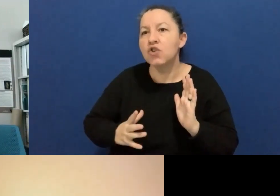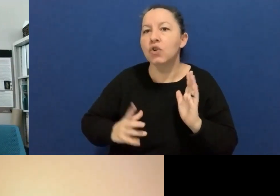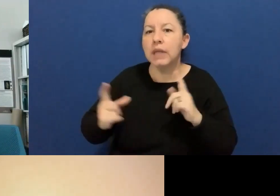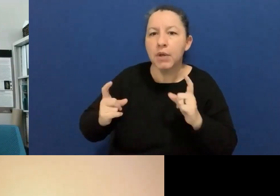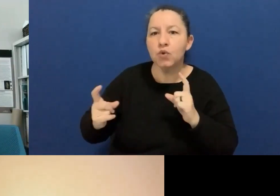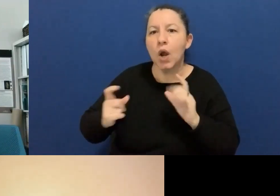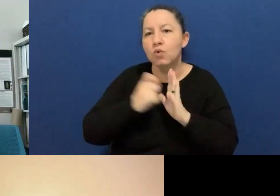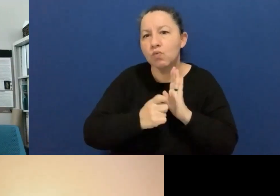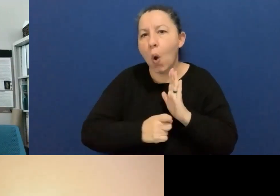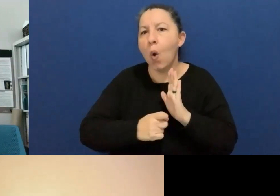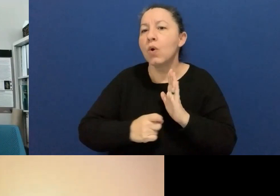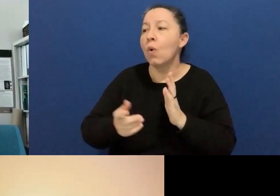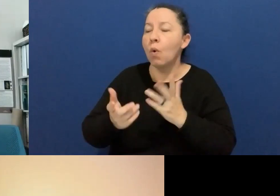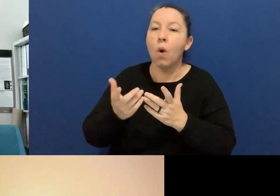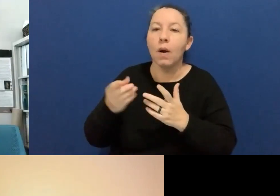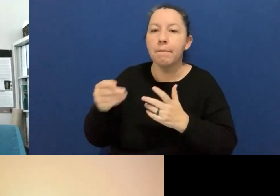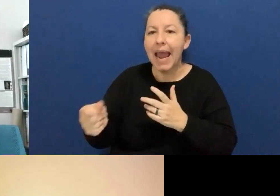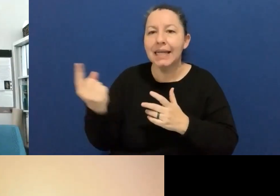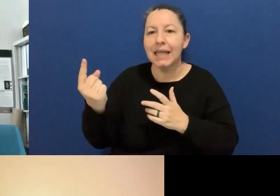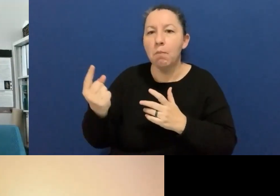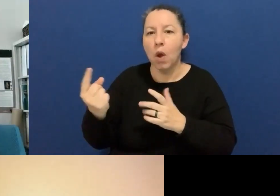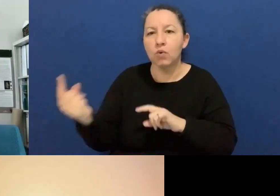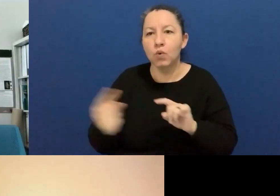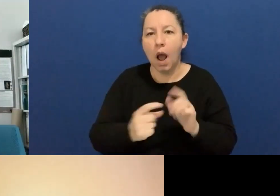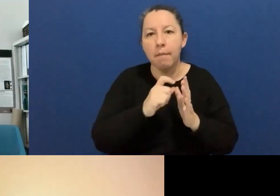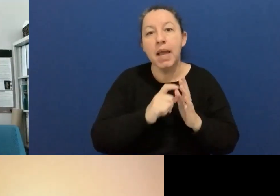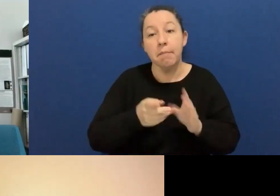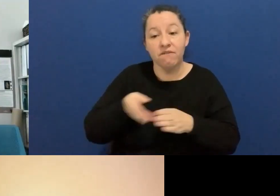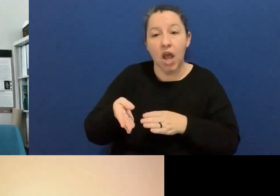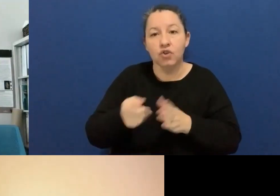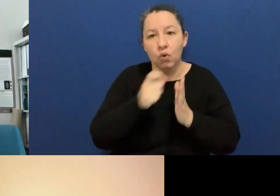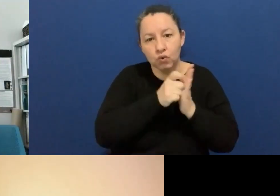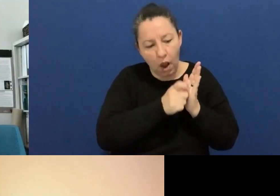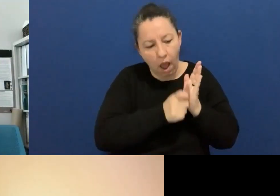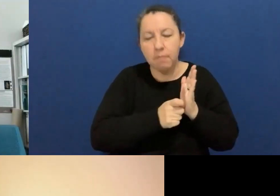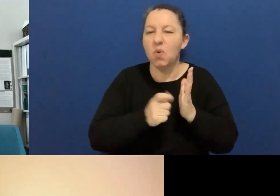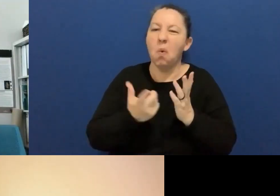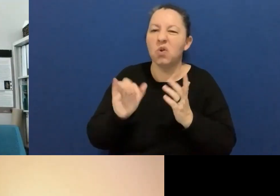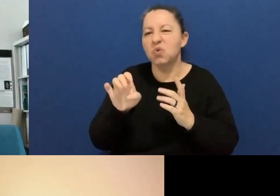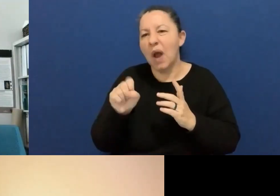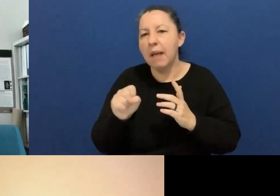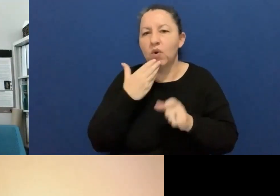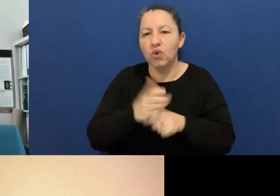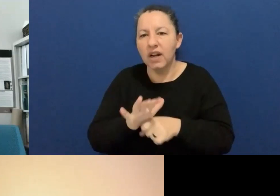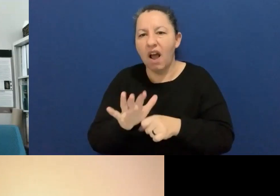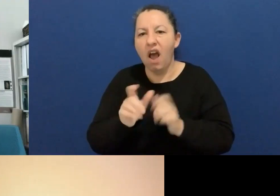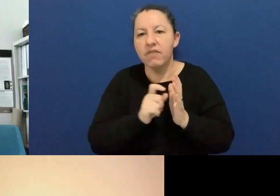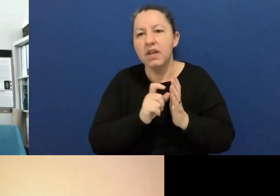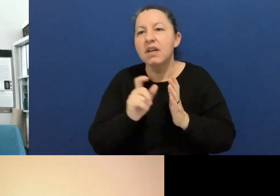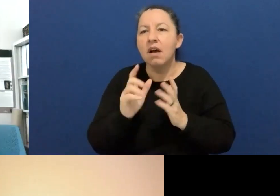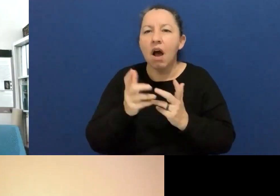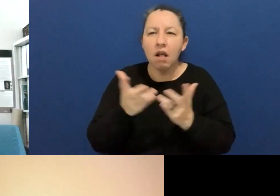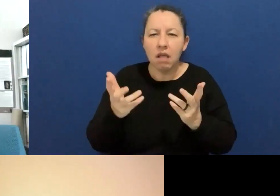or commissioned that were done by professional scribes, or at least scribes that were good enough. A lot of them are written in a slight